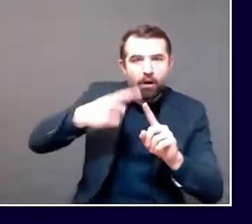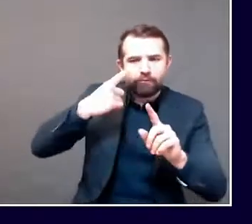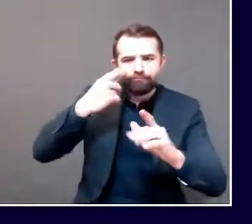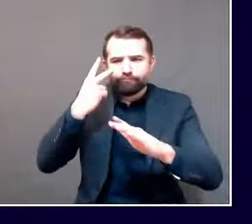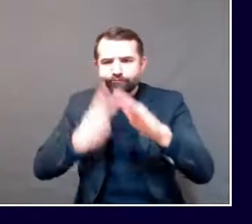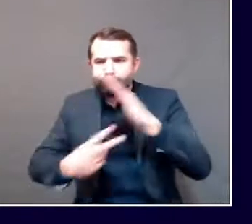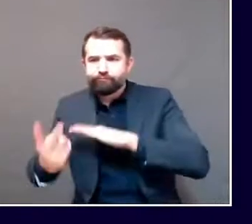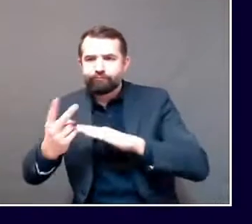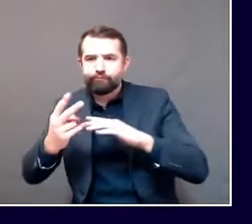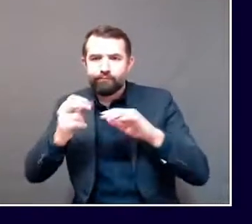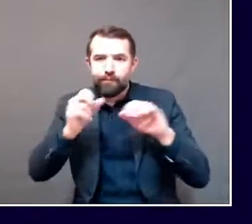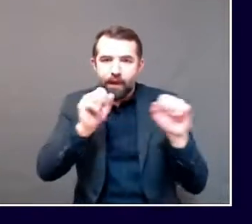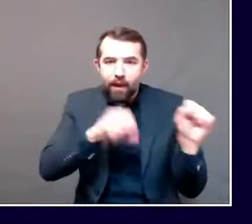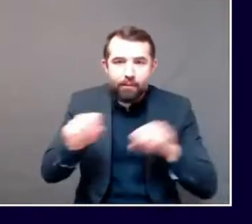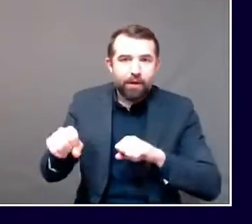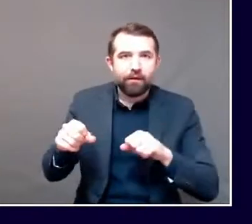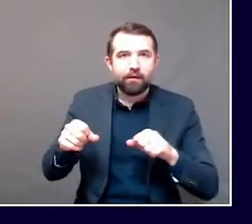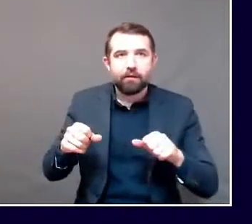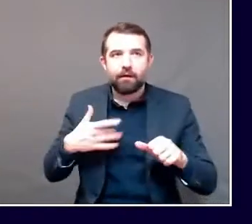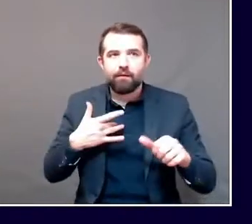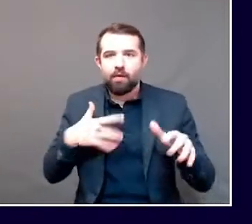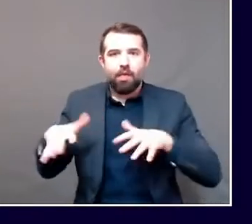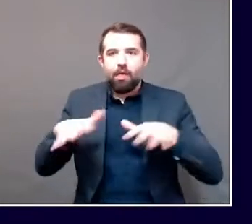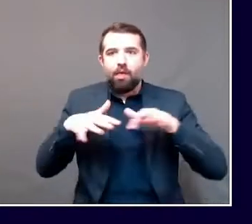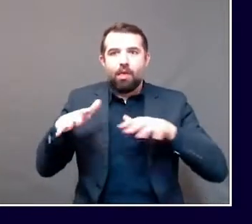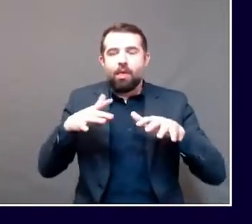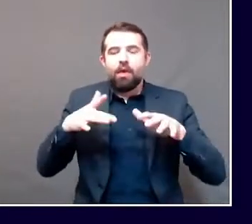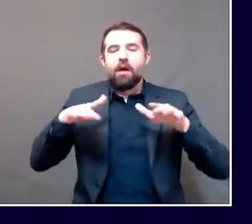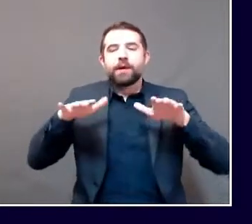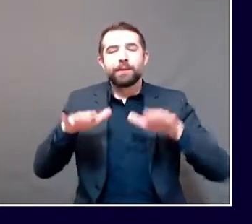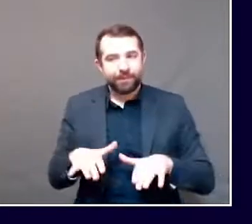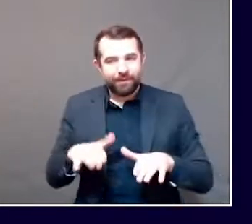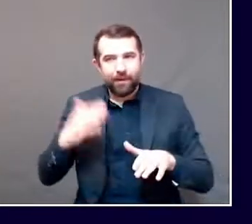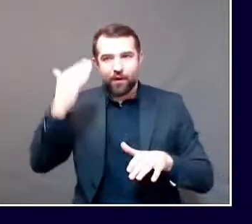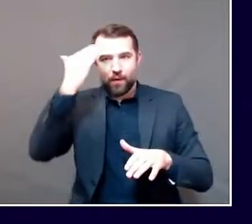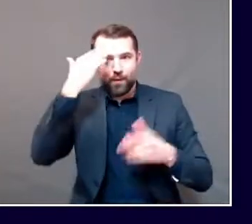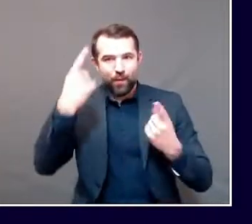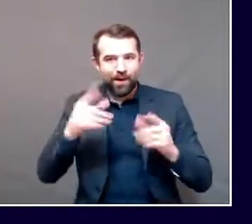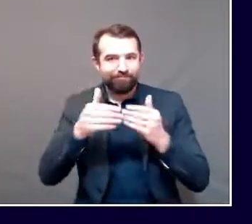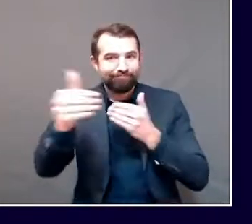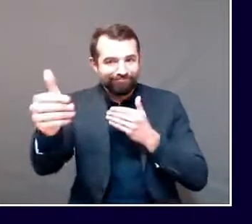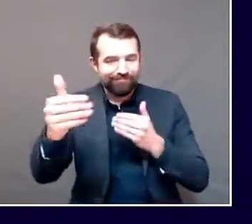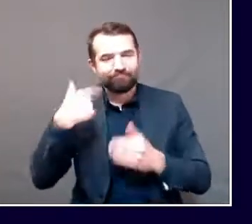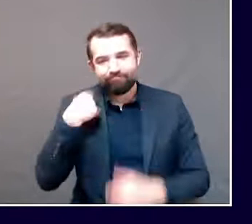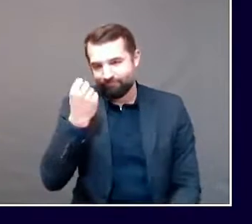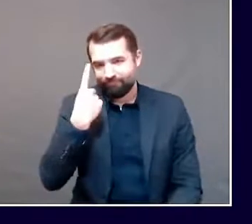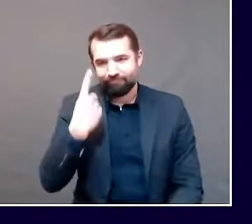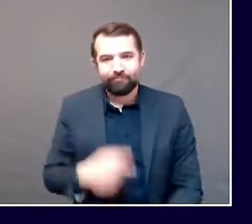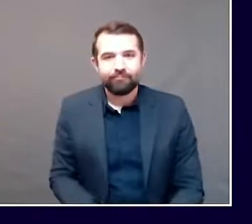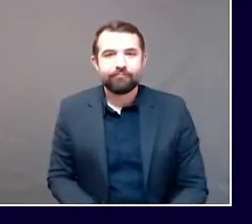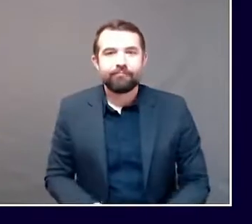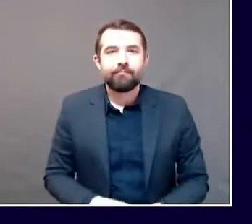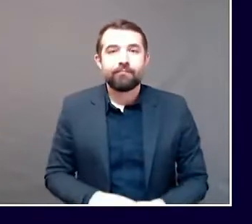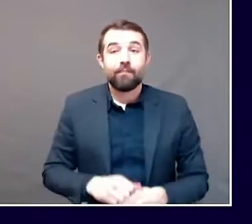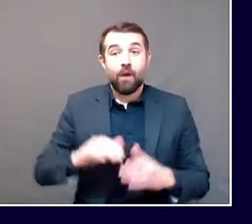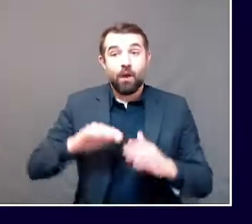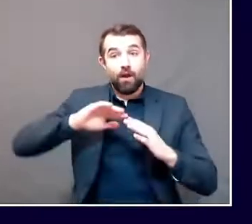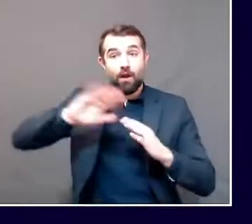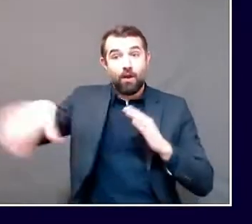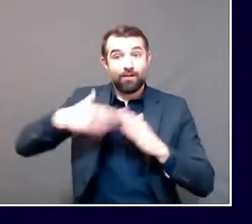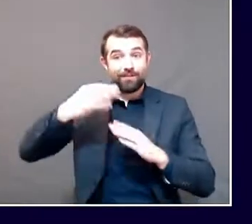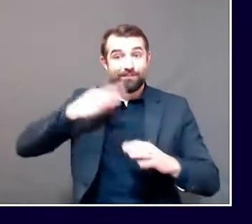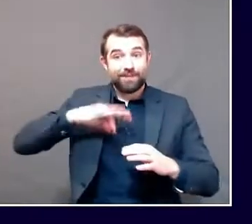of anxiety about whether you will even get a vaccine or when. Everyone in Maine will be able